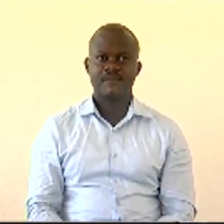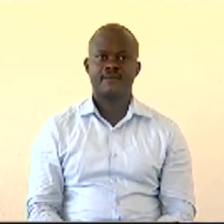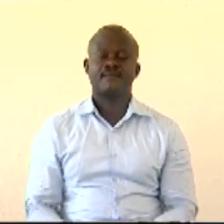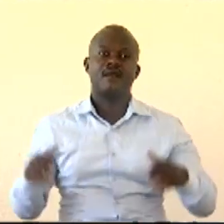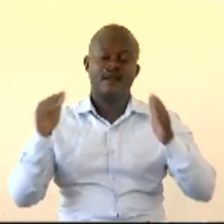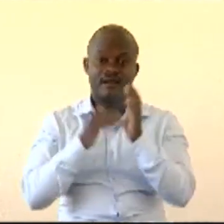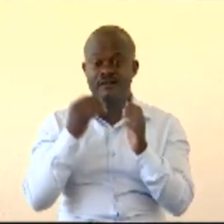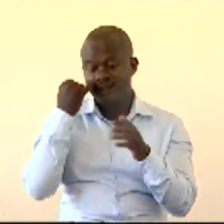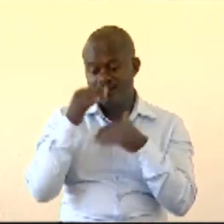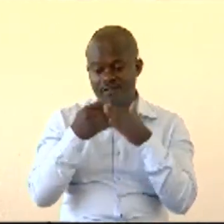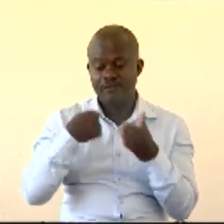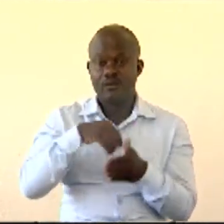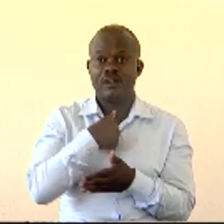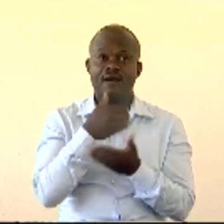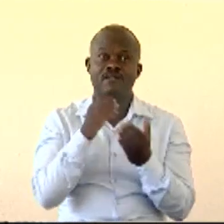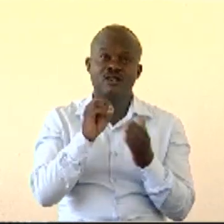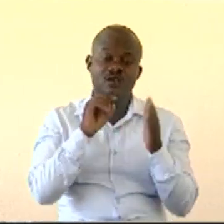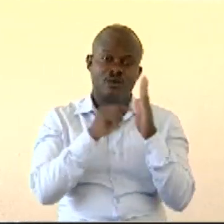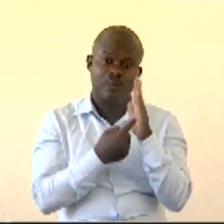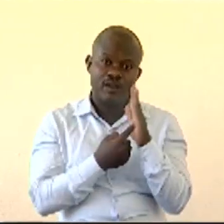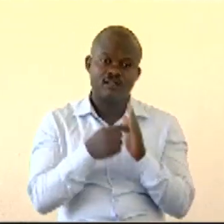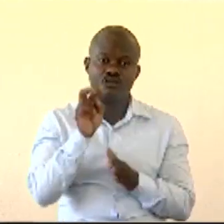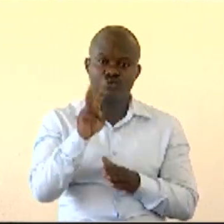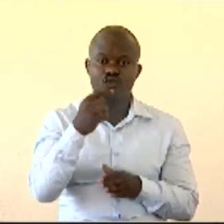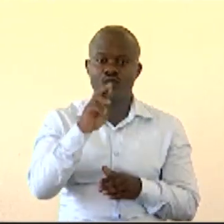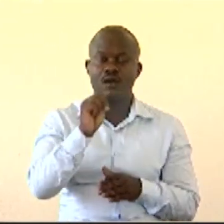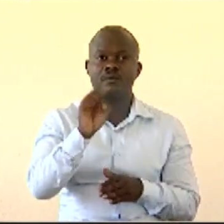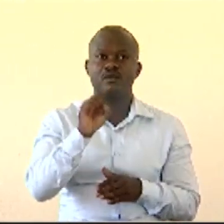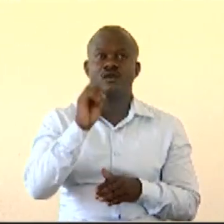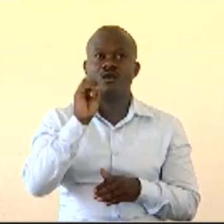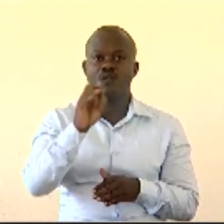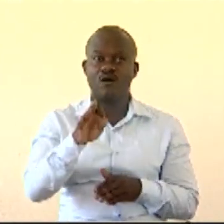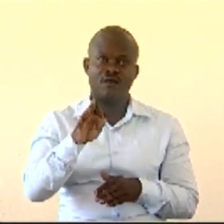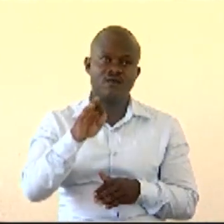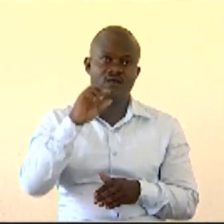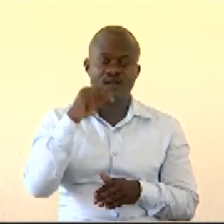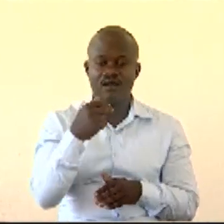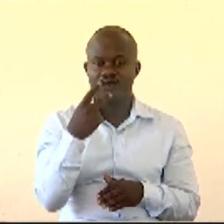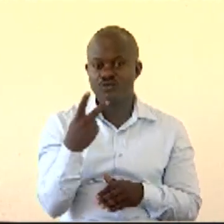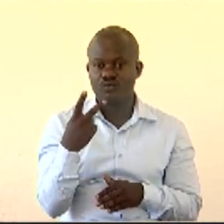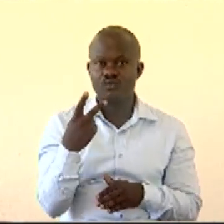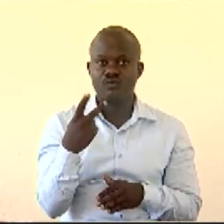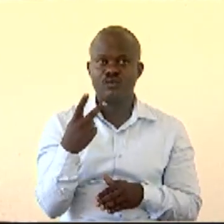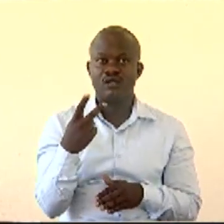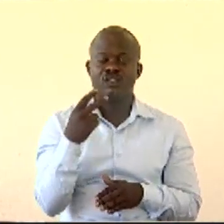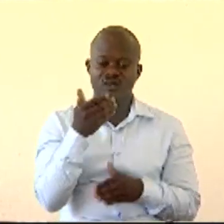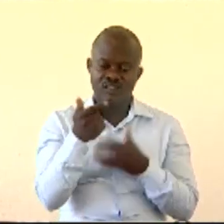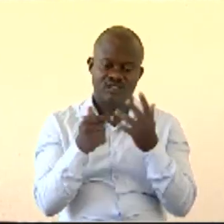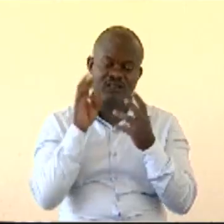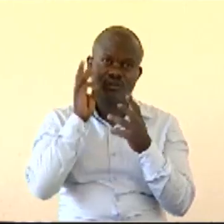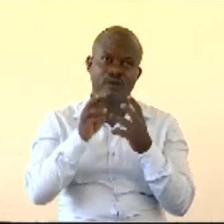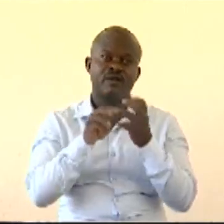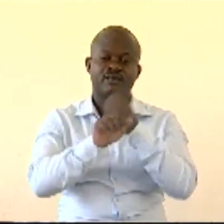And if we have 0.2 grams of hydrogen, this will